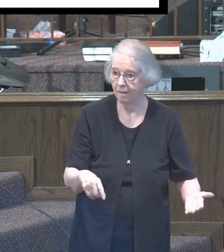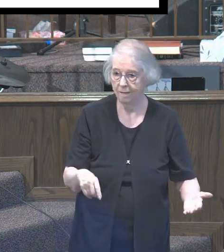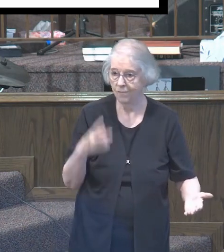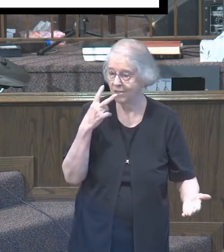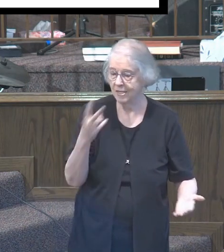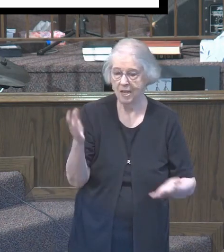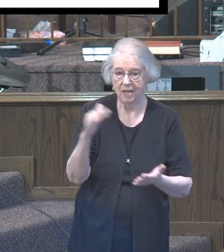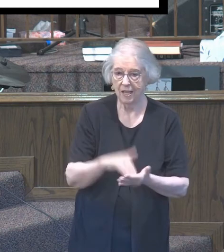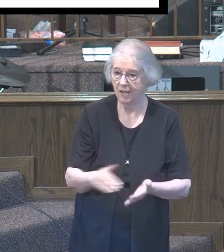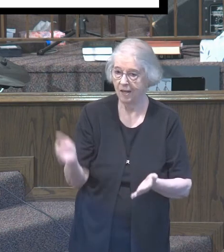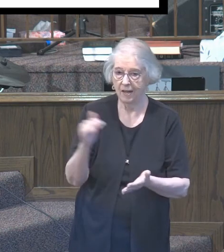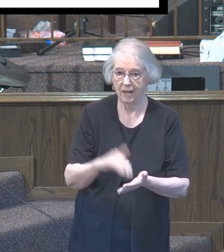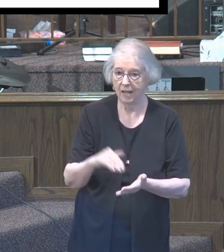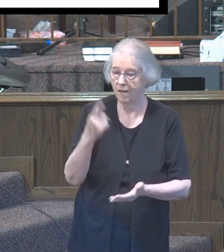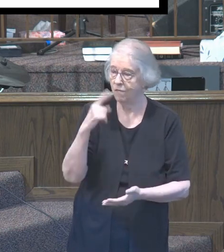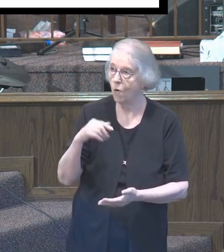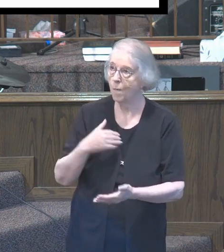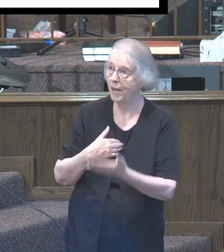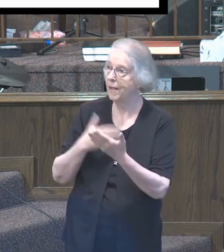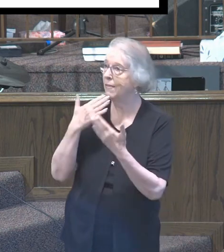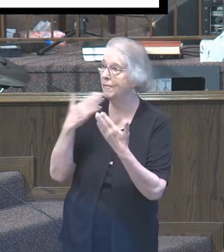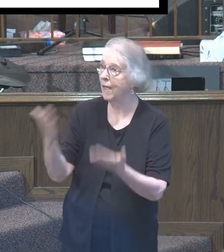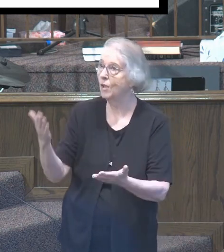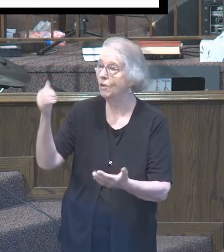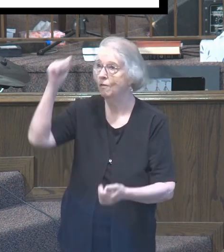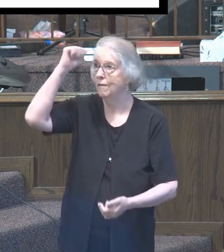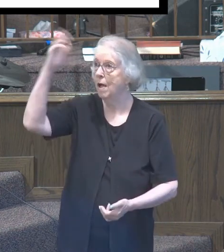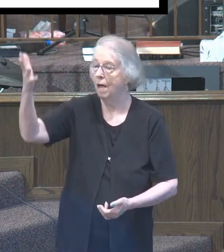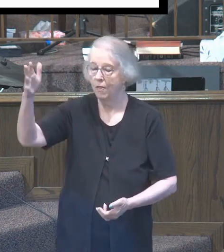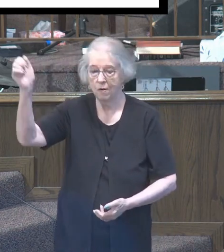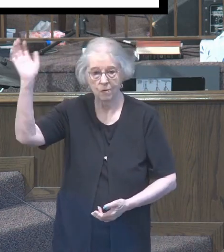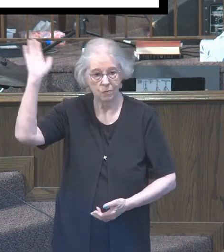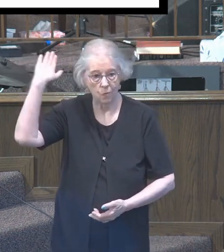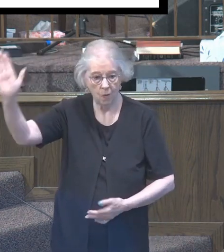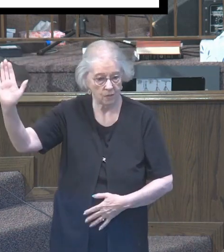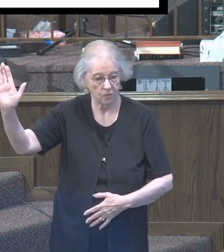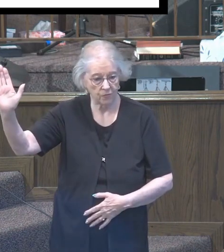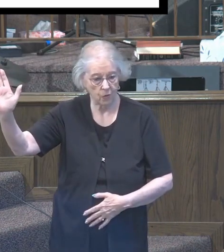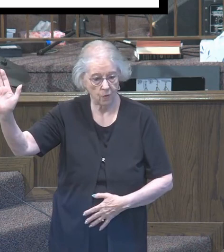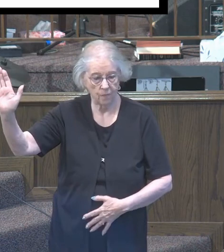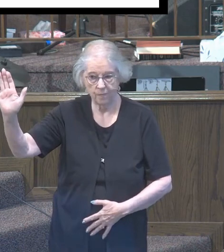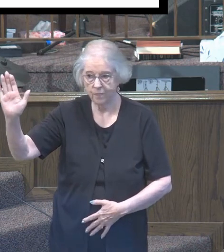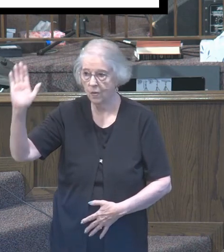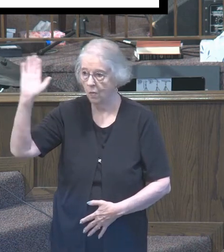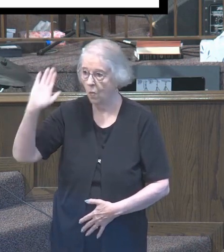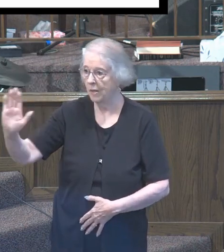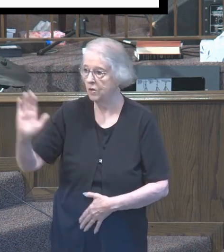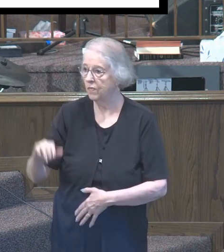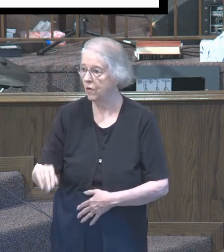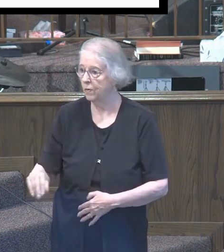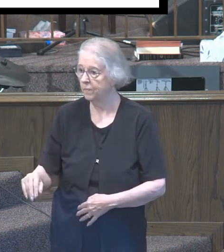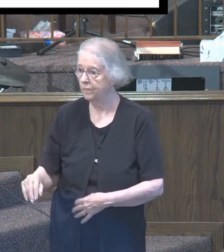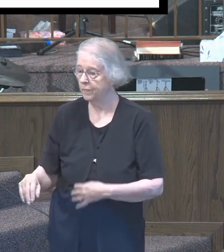Don't fall for that stuff, even though crowds of people do. The way to life,